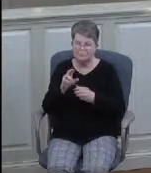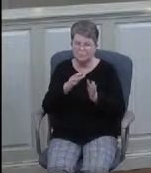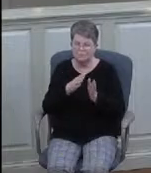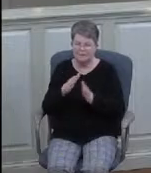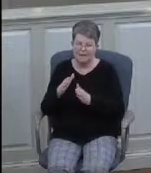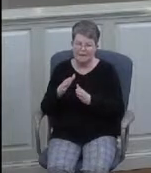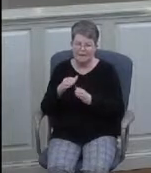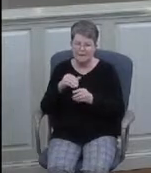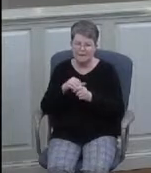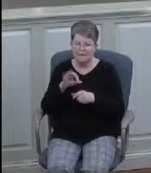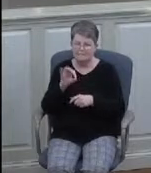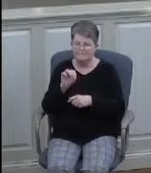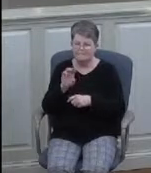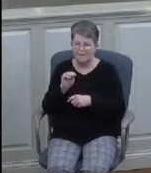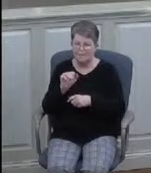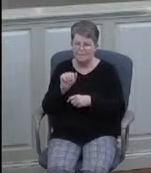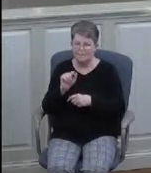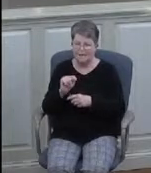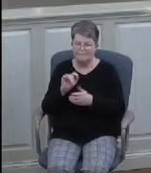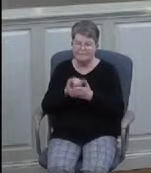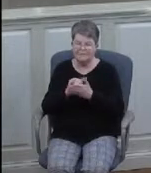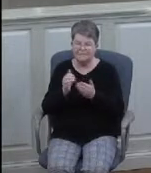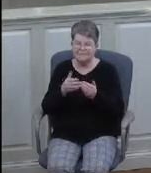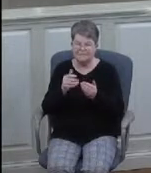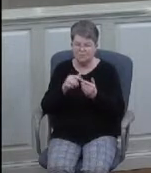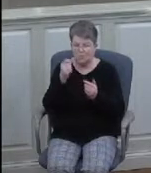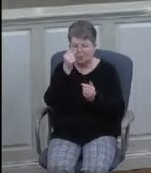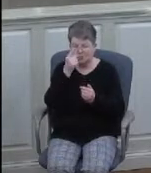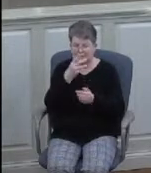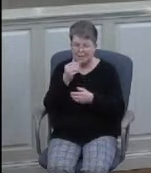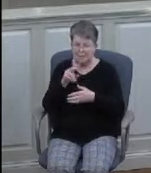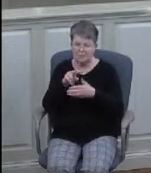format that hopefully is easy to understand and read. And